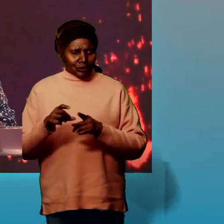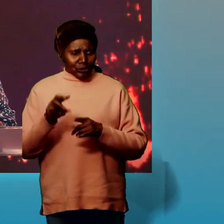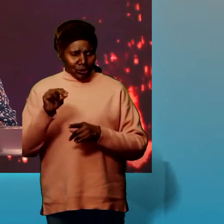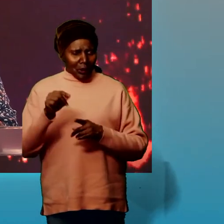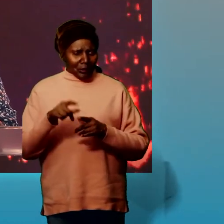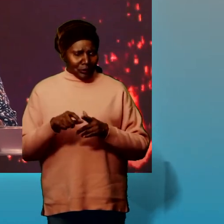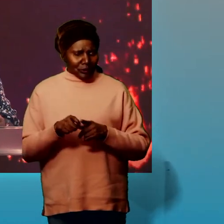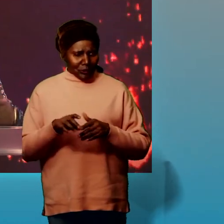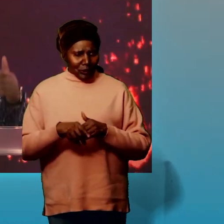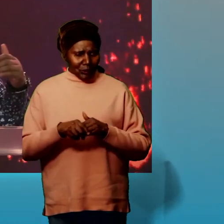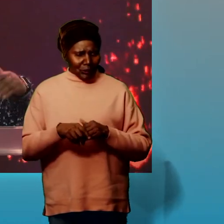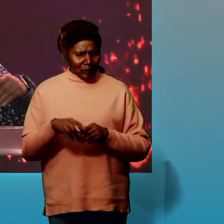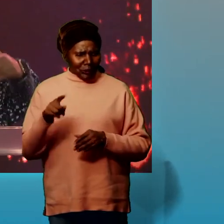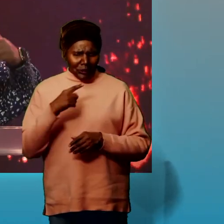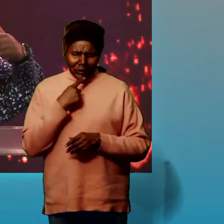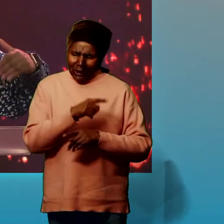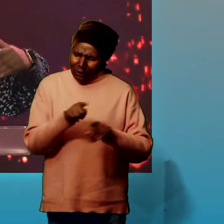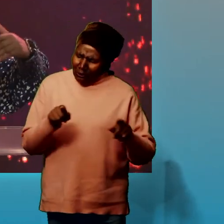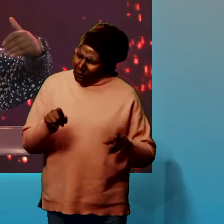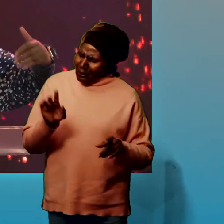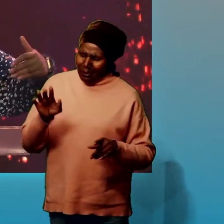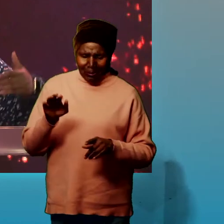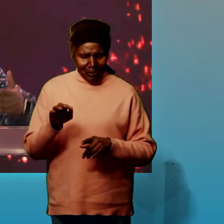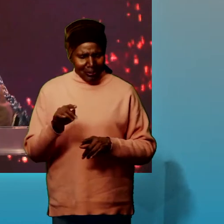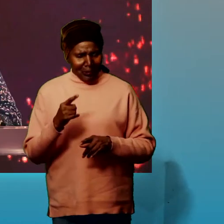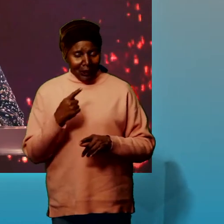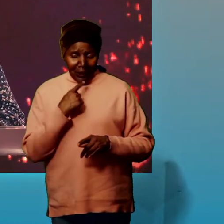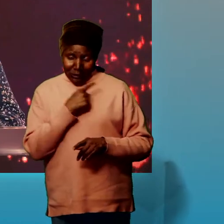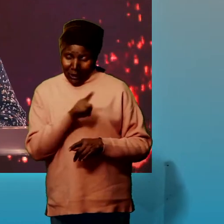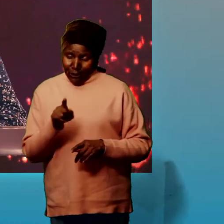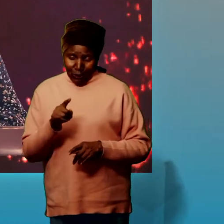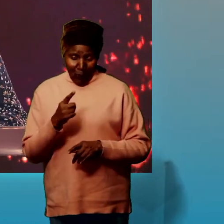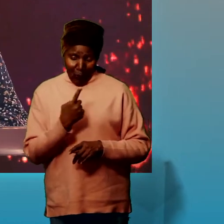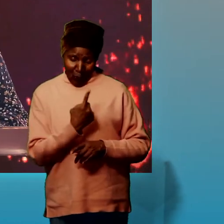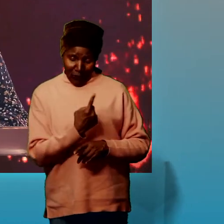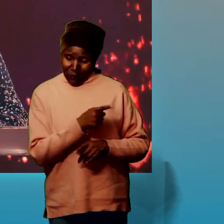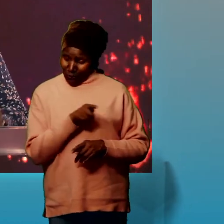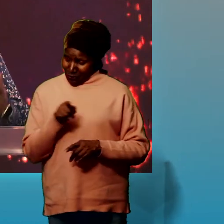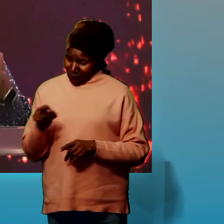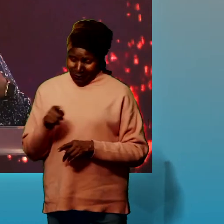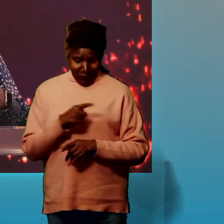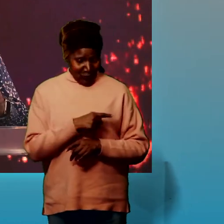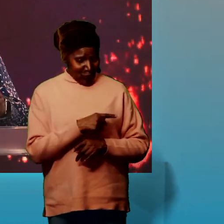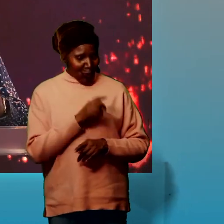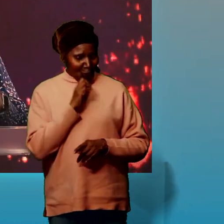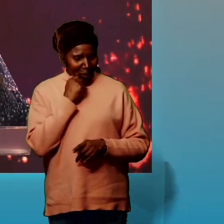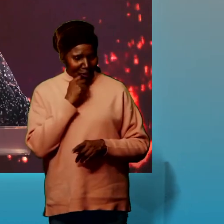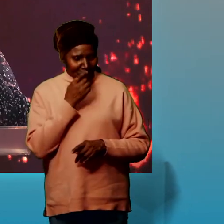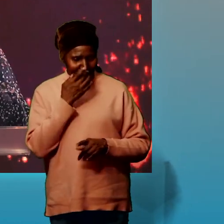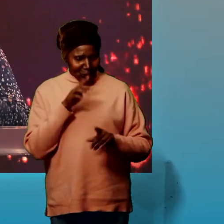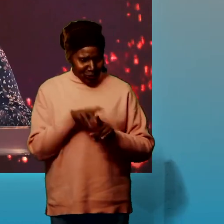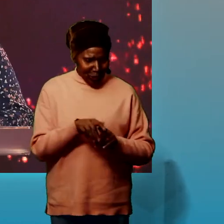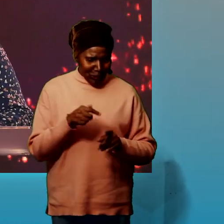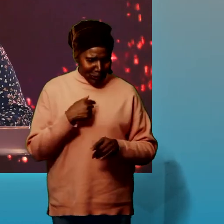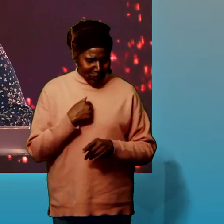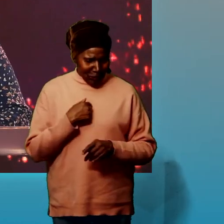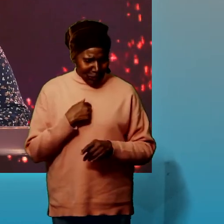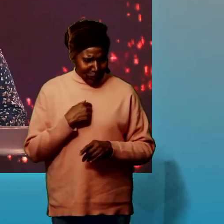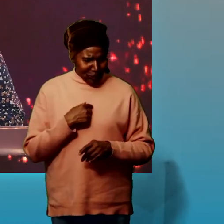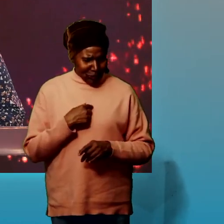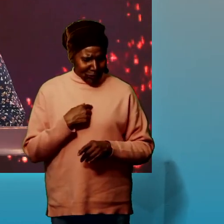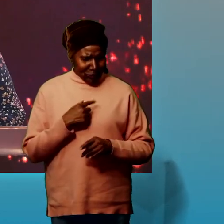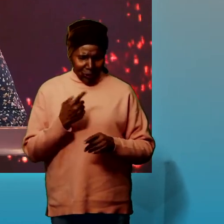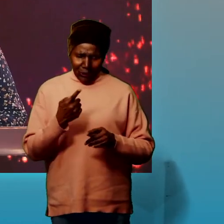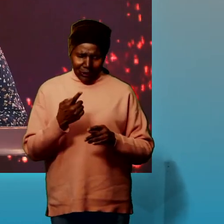will betray me." So again, he's describing the things that are going to take place in that run-up to his time on